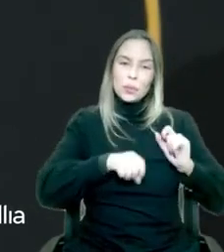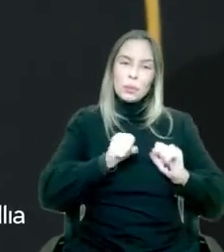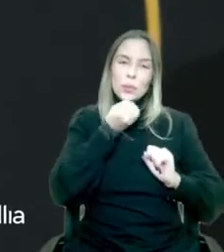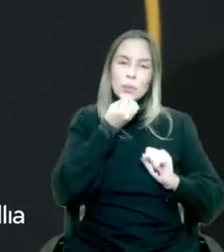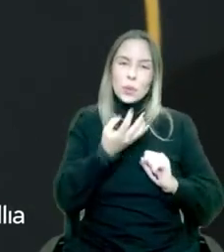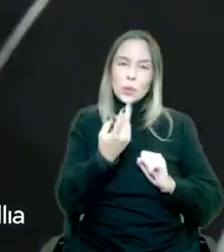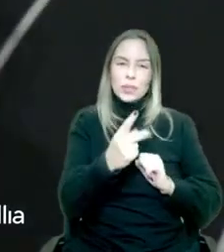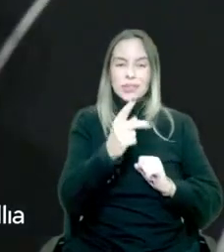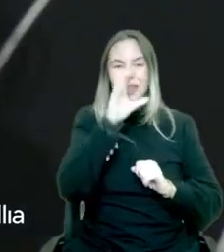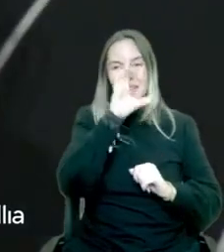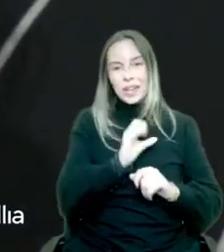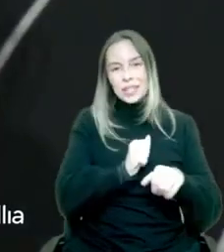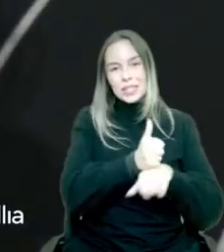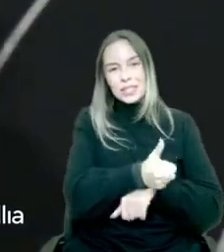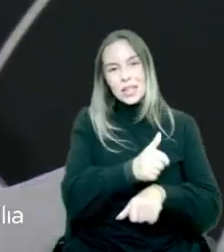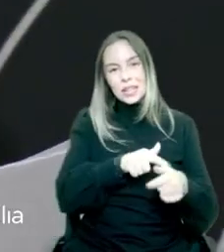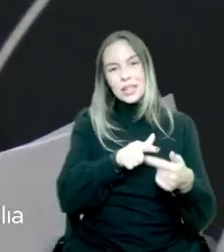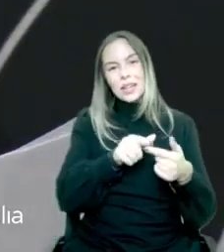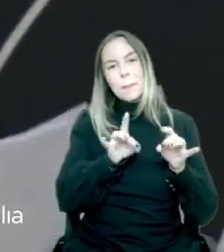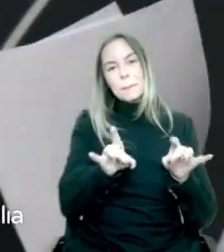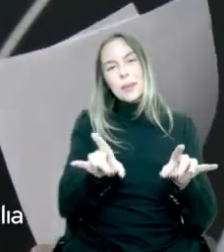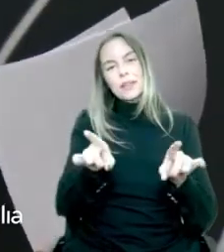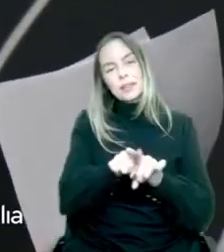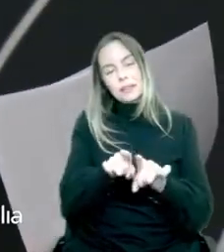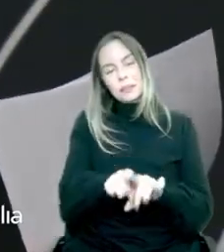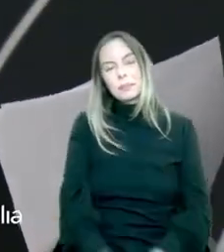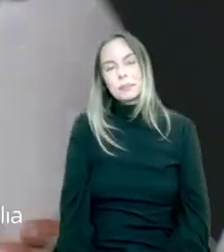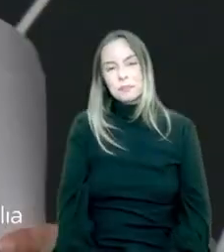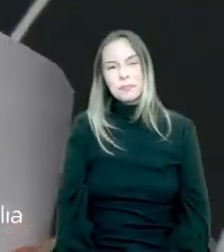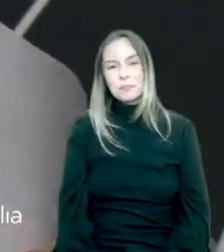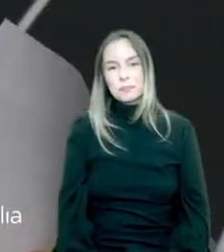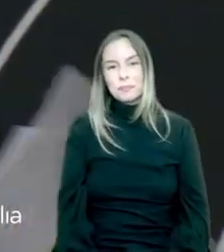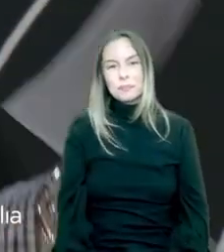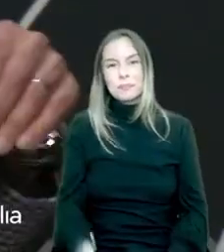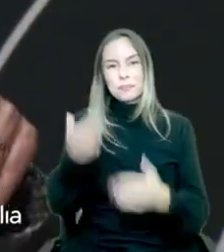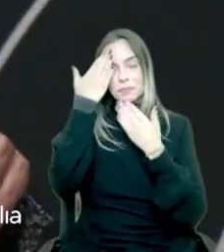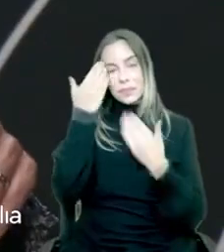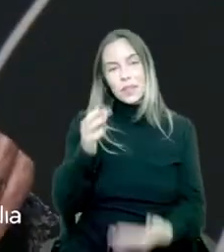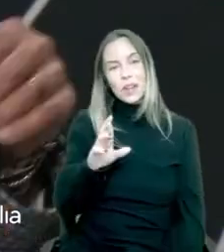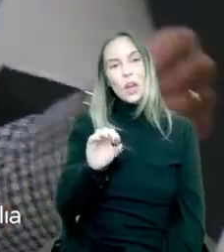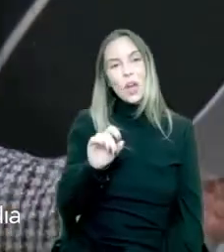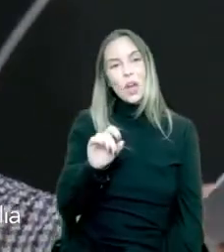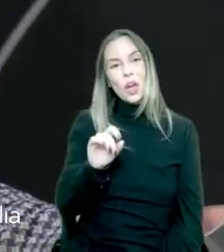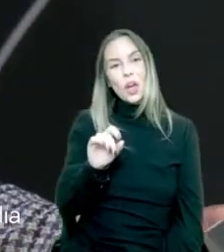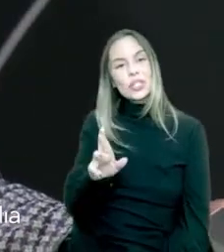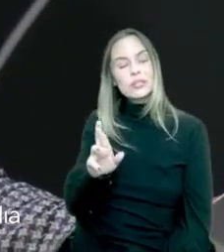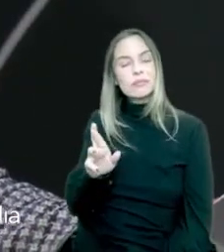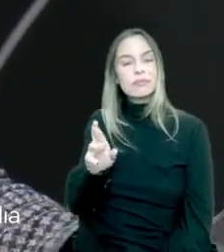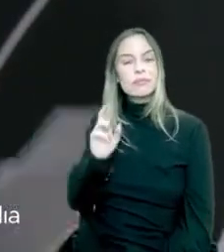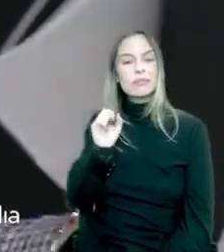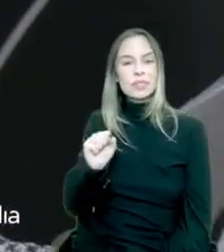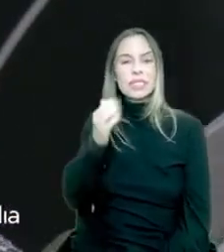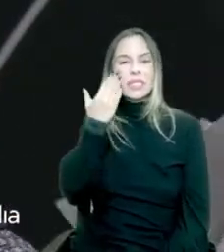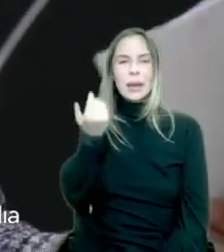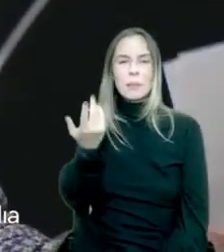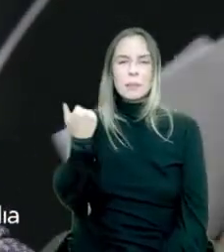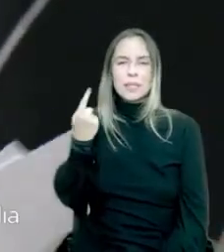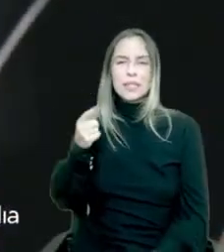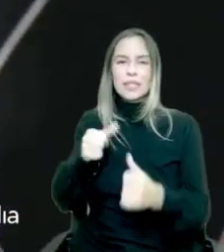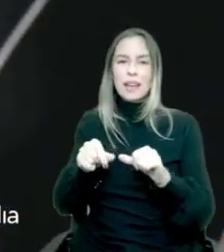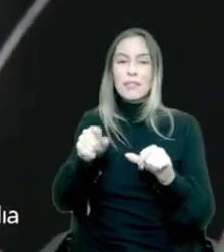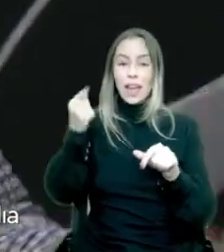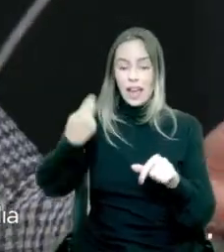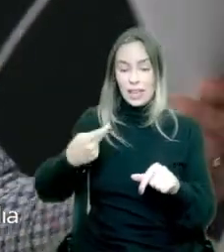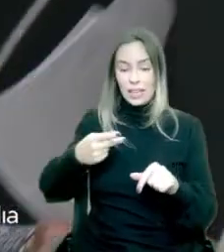sales and marketing. Yeah, thank you. Roger, I understand you were actually at Harvard last week talking